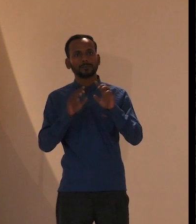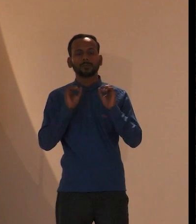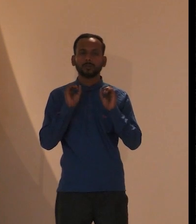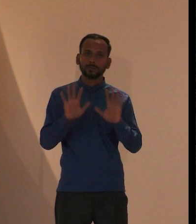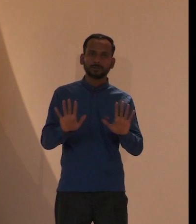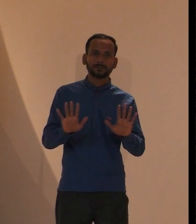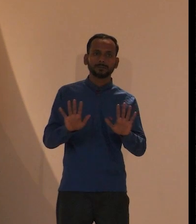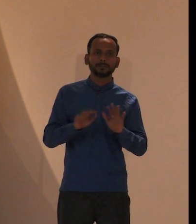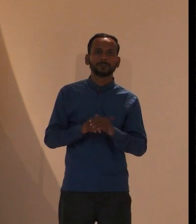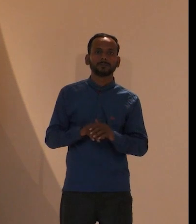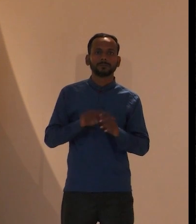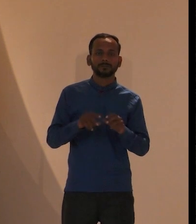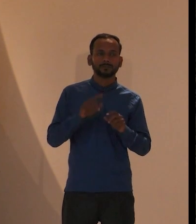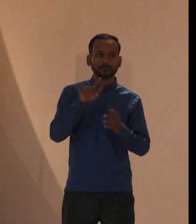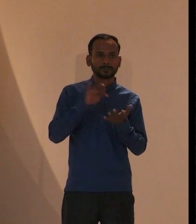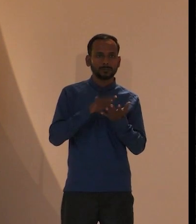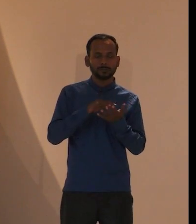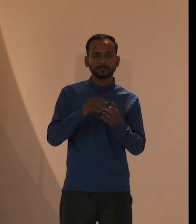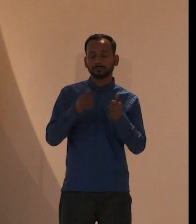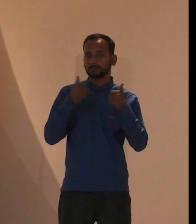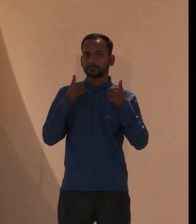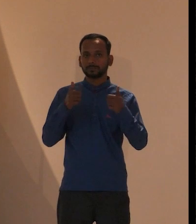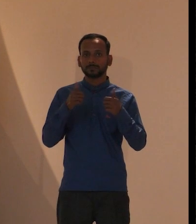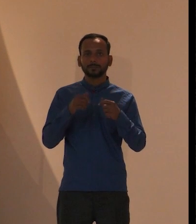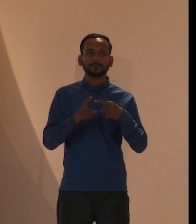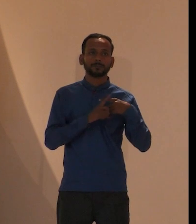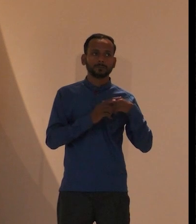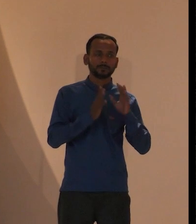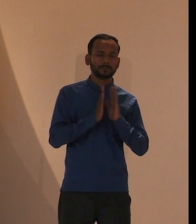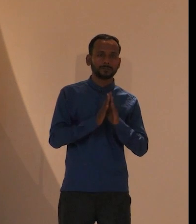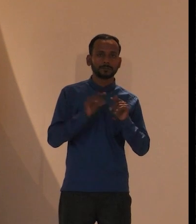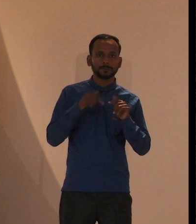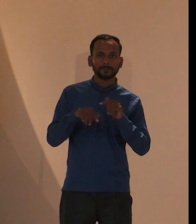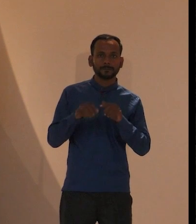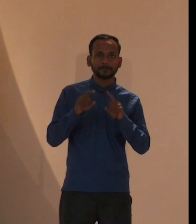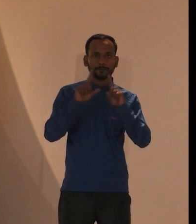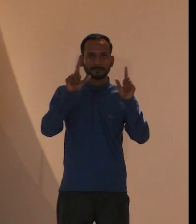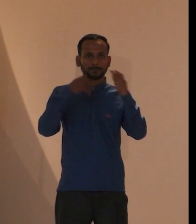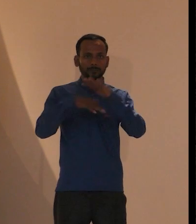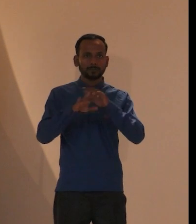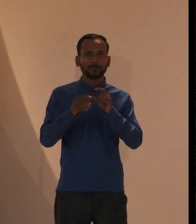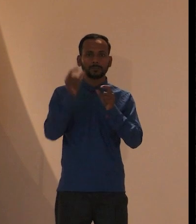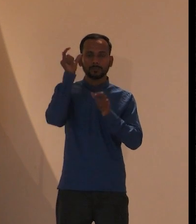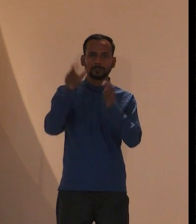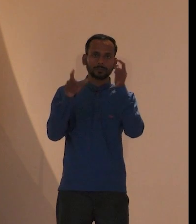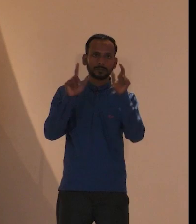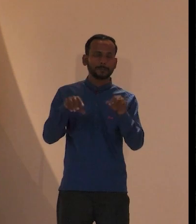get to go into this beautiful space. But the church and the museum is what the public gets to see.